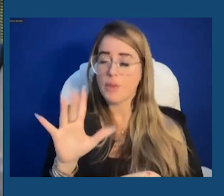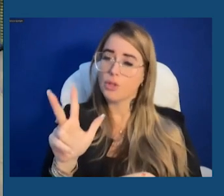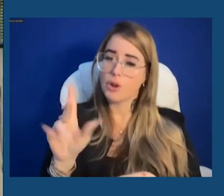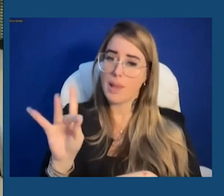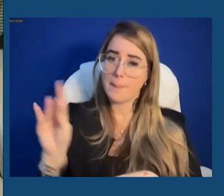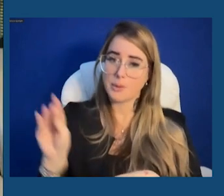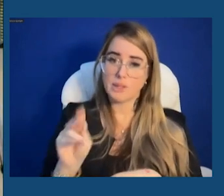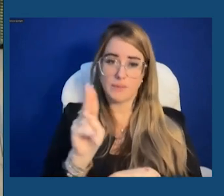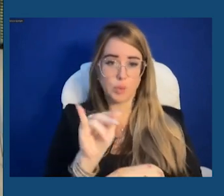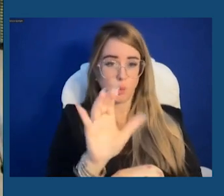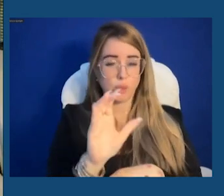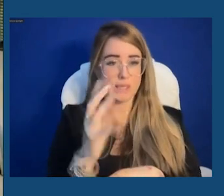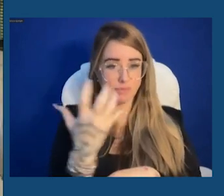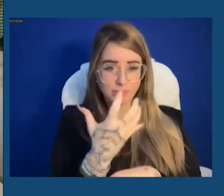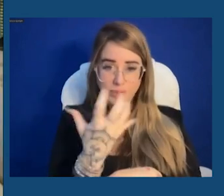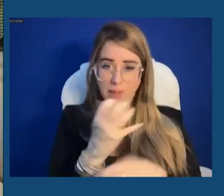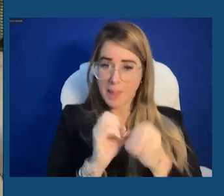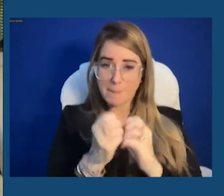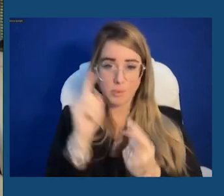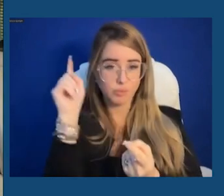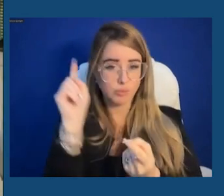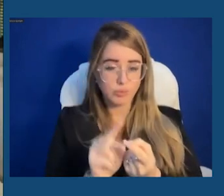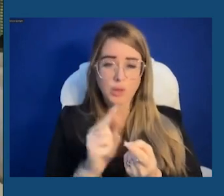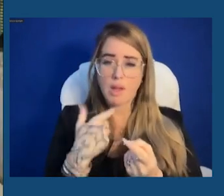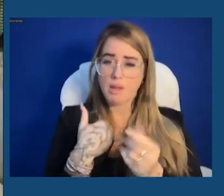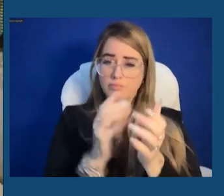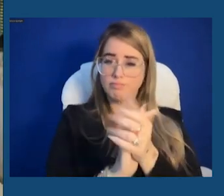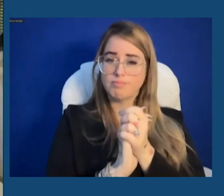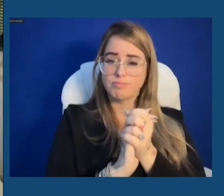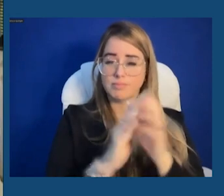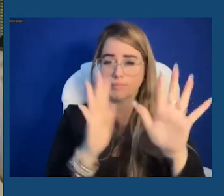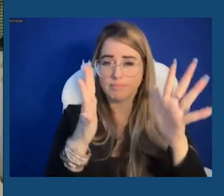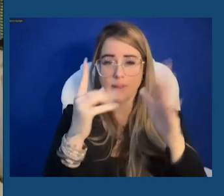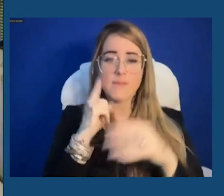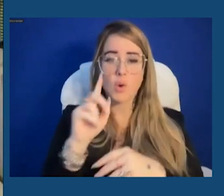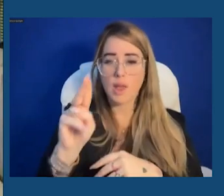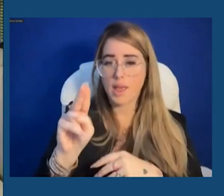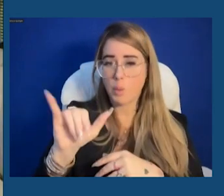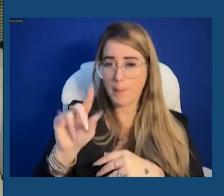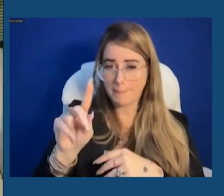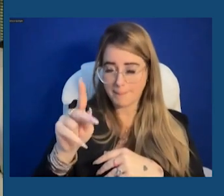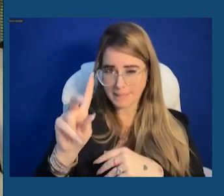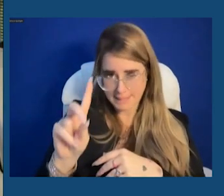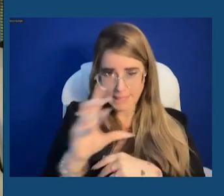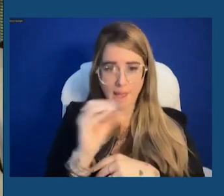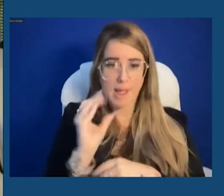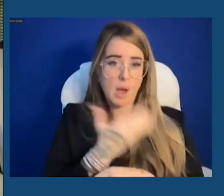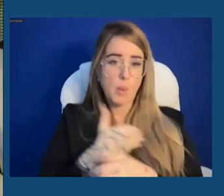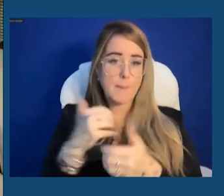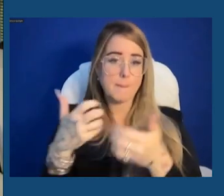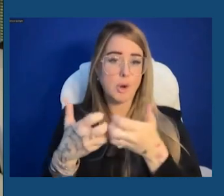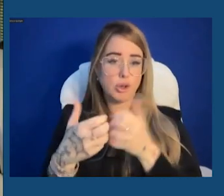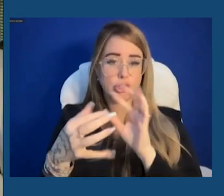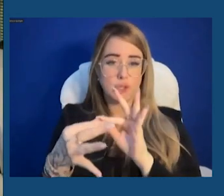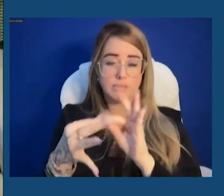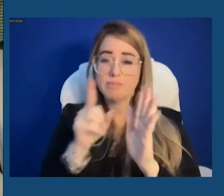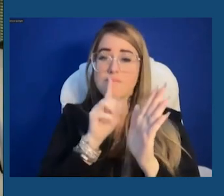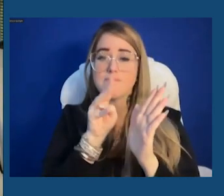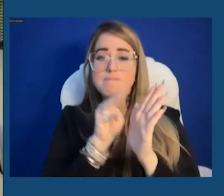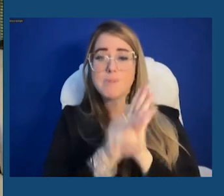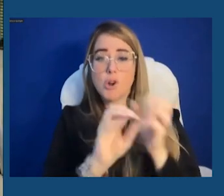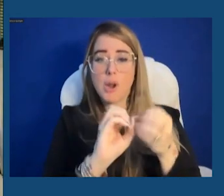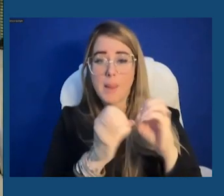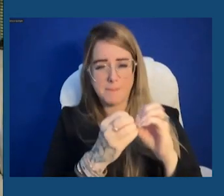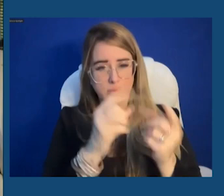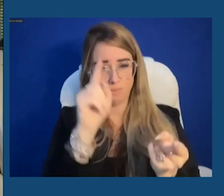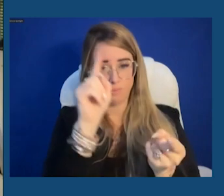City. And again, kudos to NYPD and our partnership with them, and I want to thank them for all they do. Murders are way down. We also had New